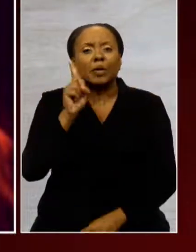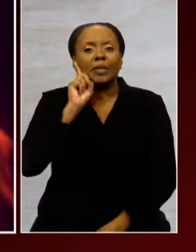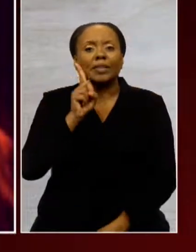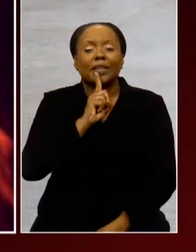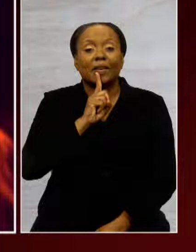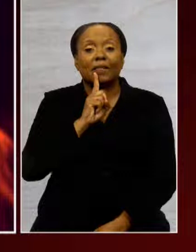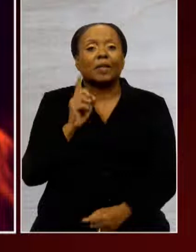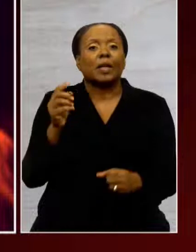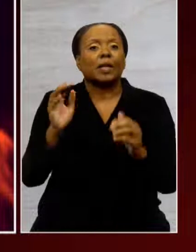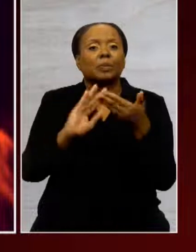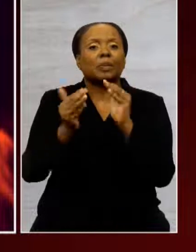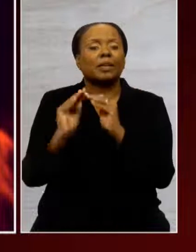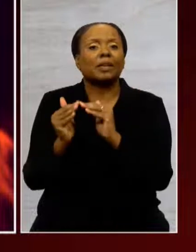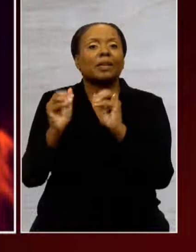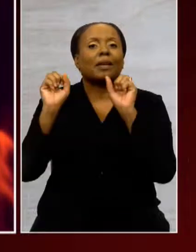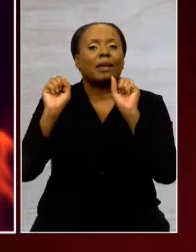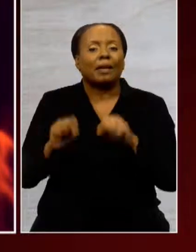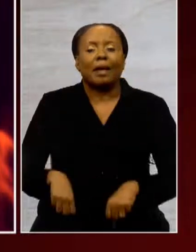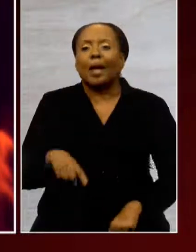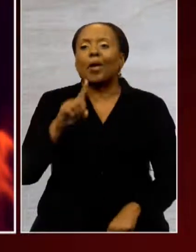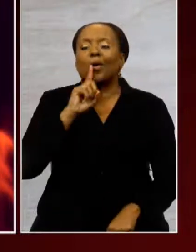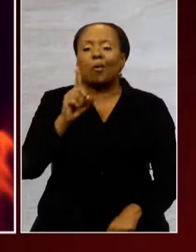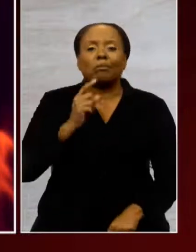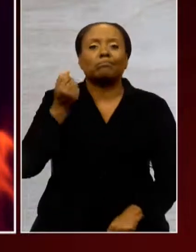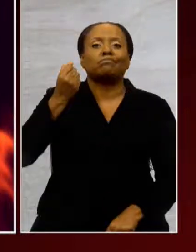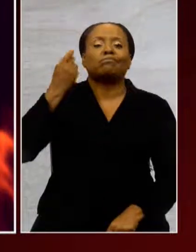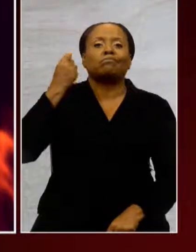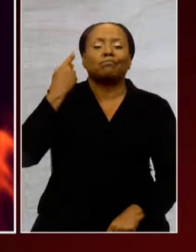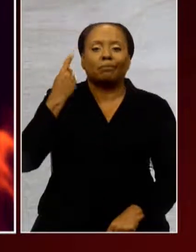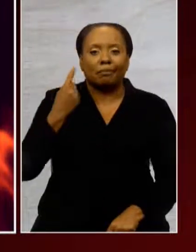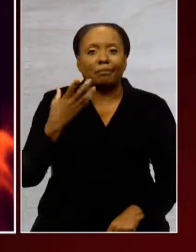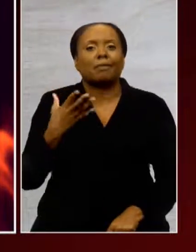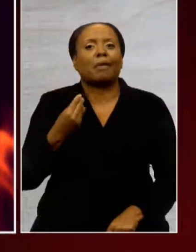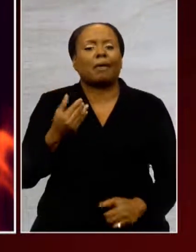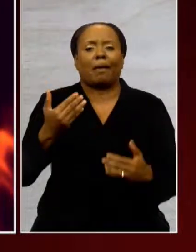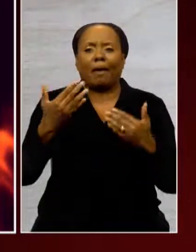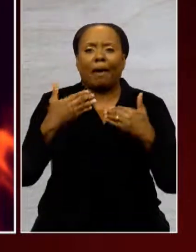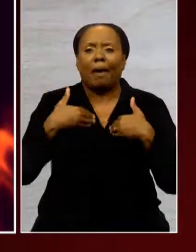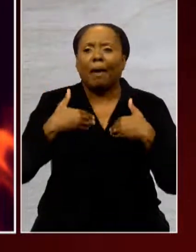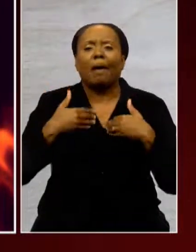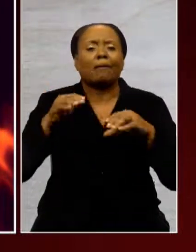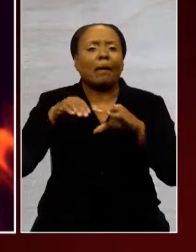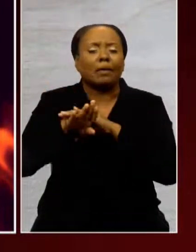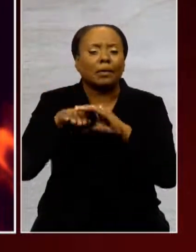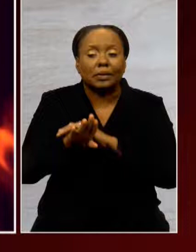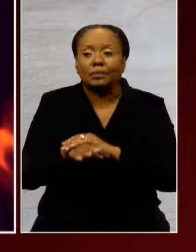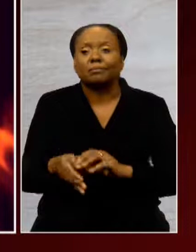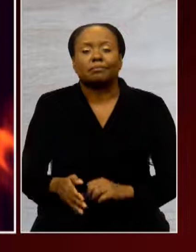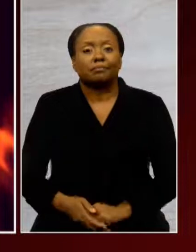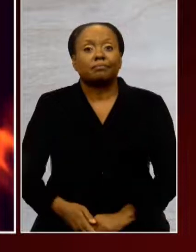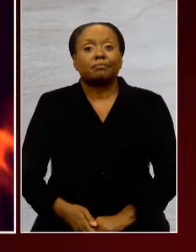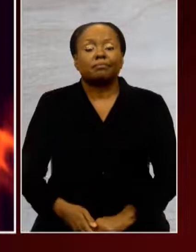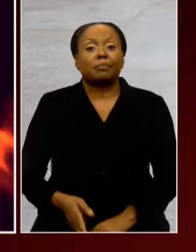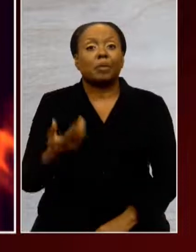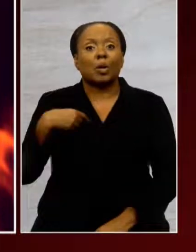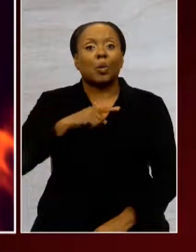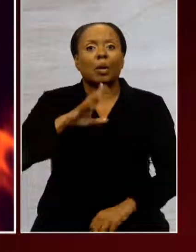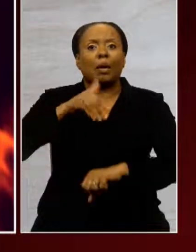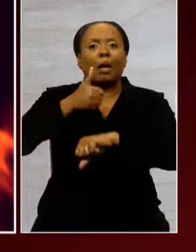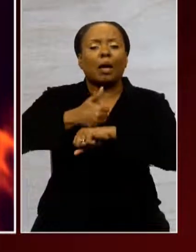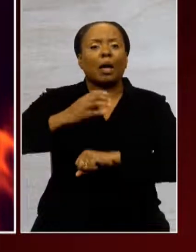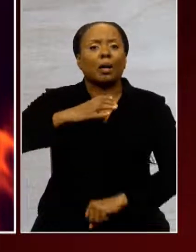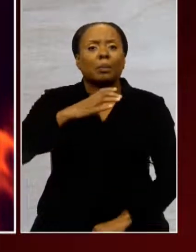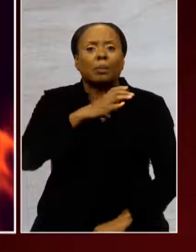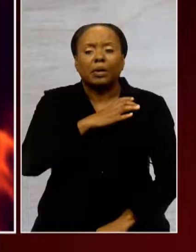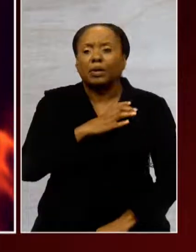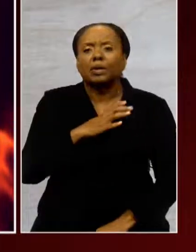as we talk about improving the lives of persons with disabilities. You'll hear that phrase a lot tonight. There has been a committee set up. They've been